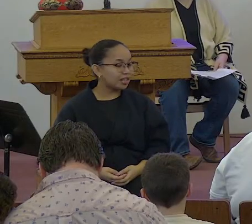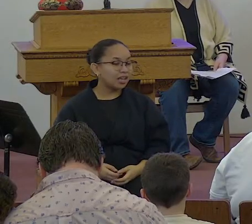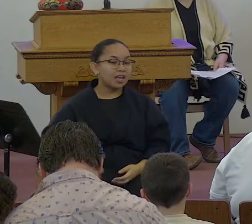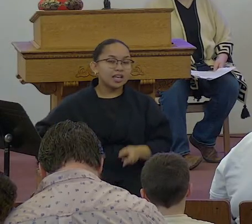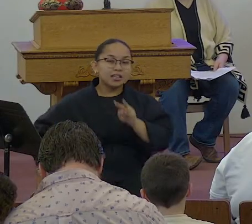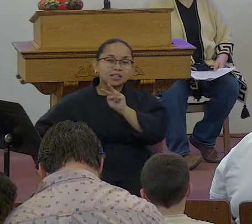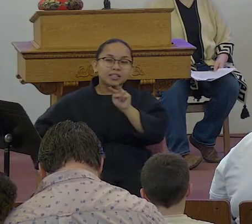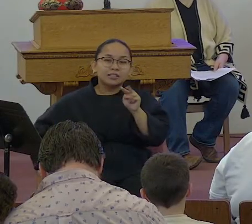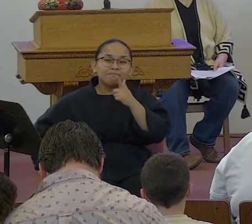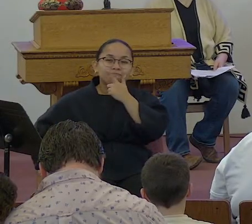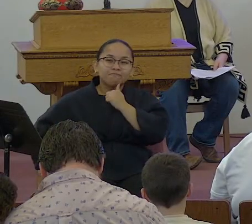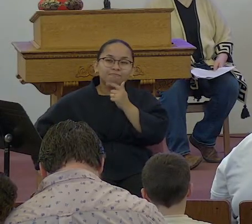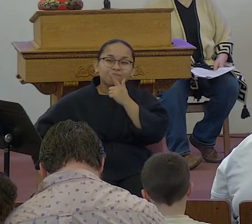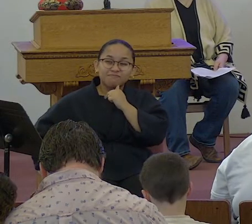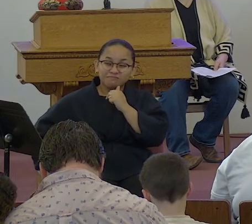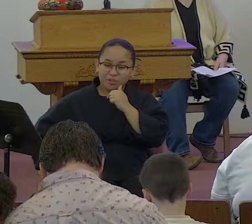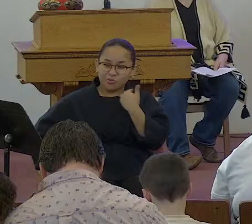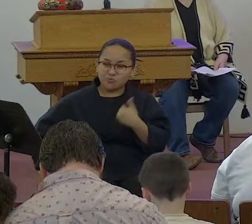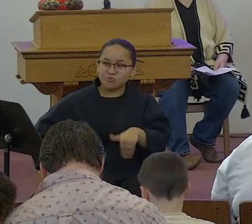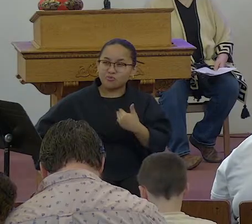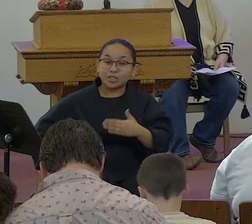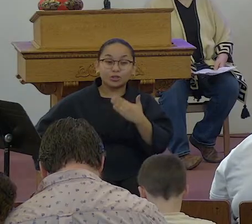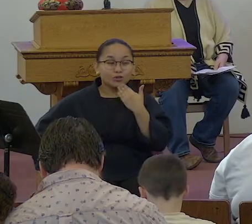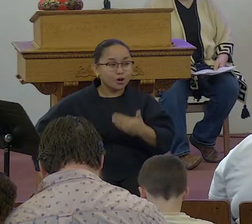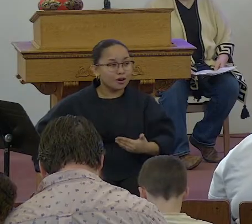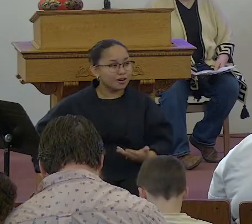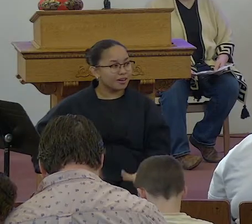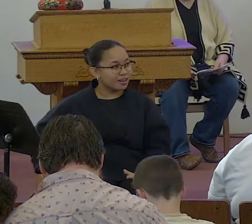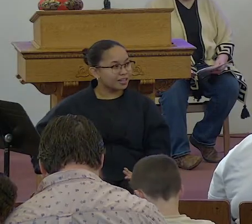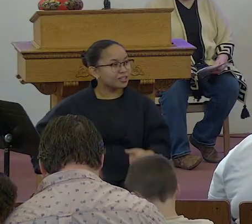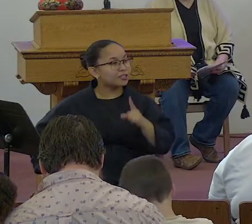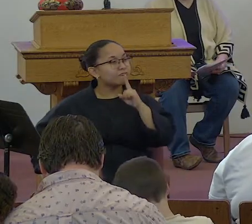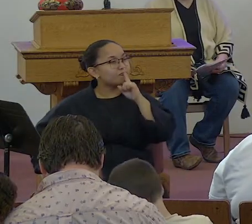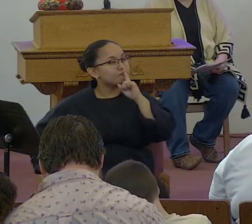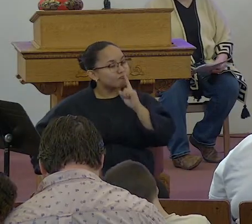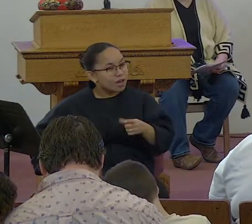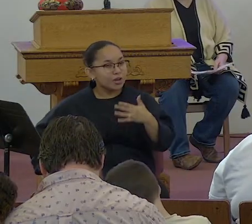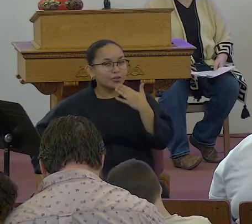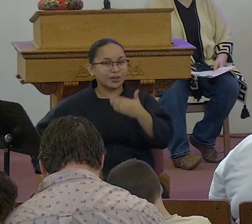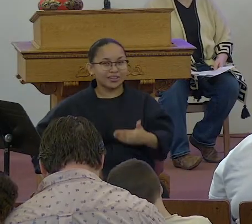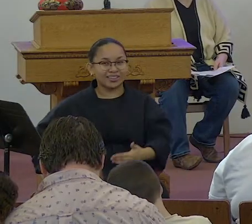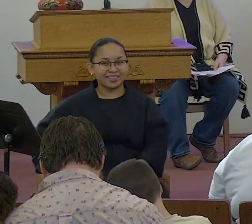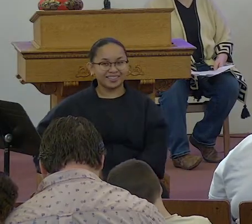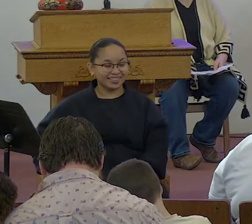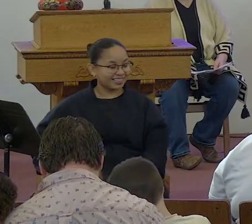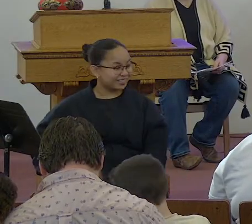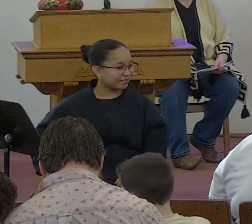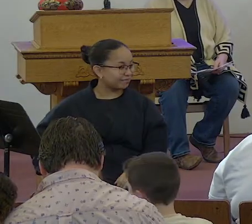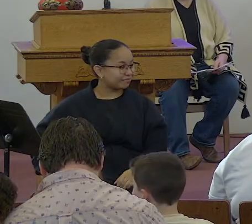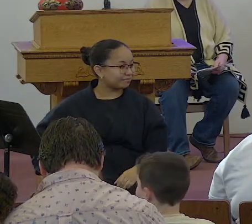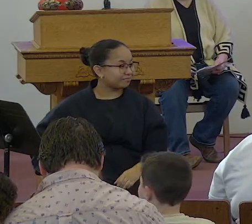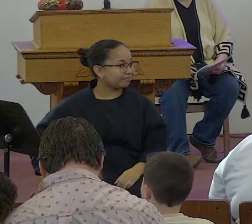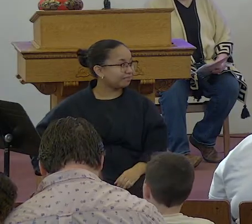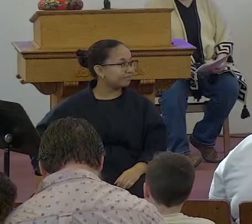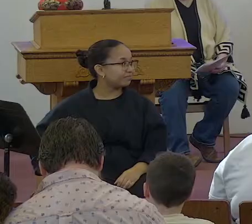"That's good," said Big Mama. "That's real good."